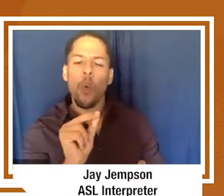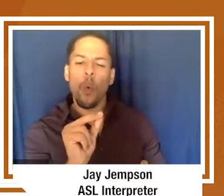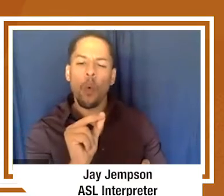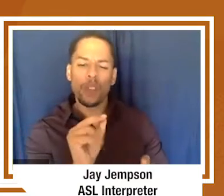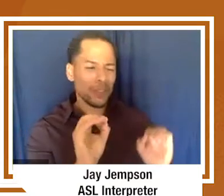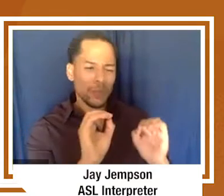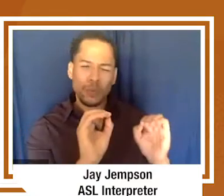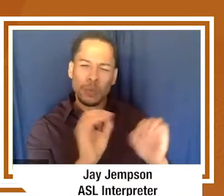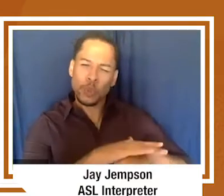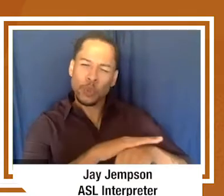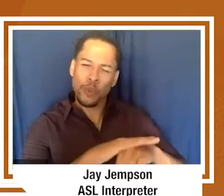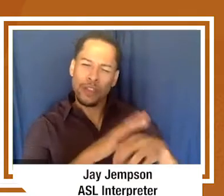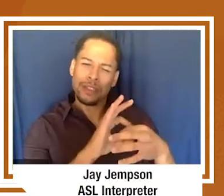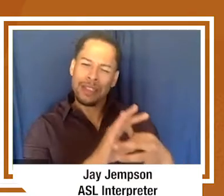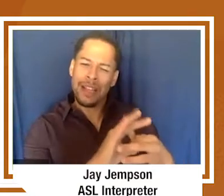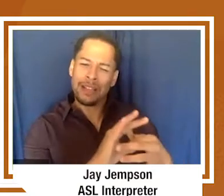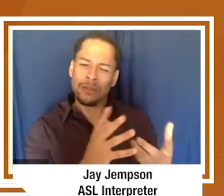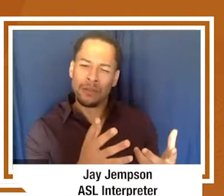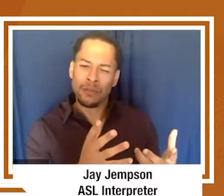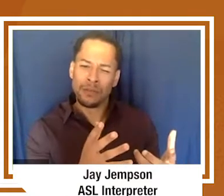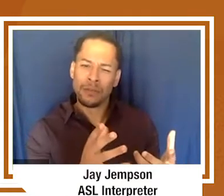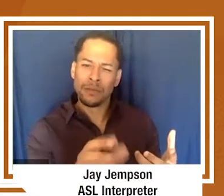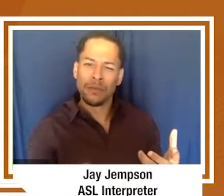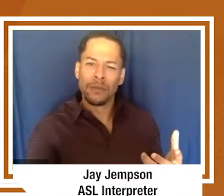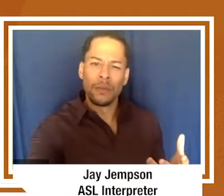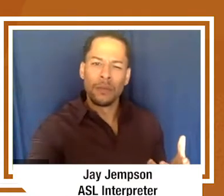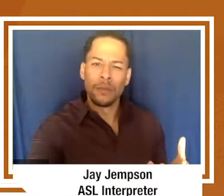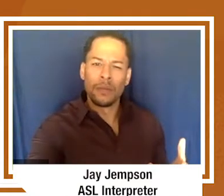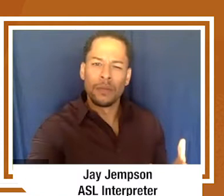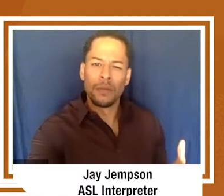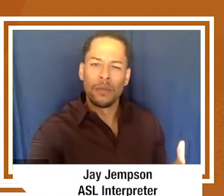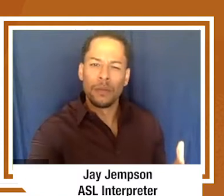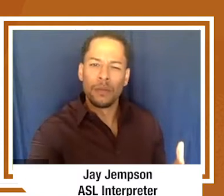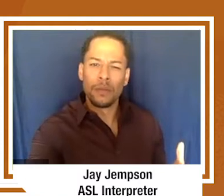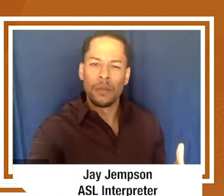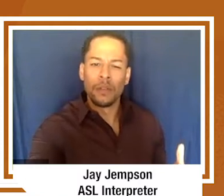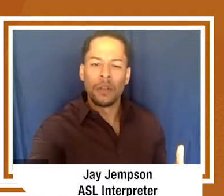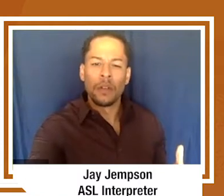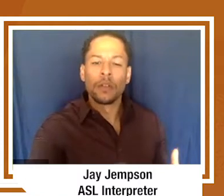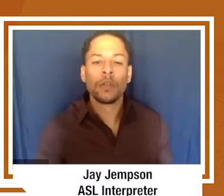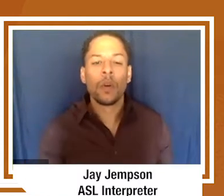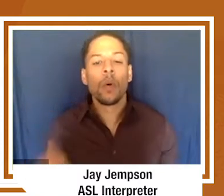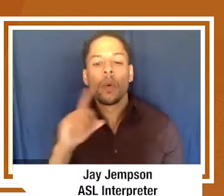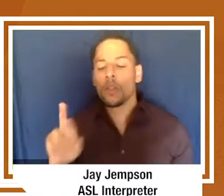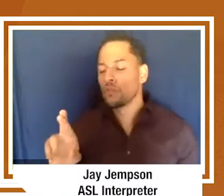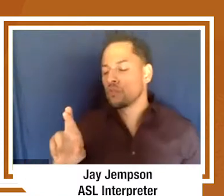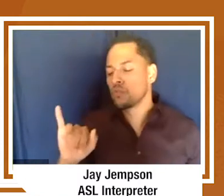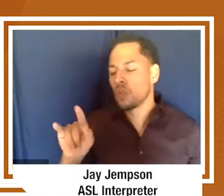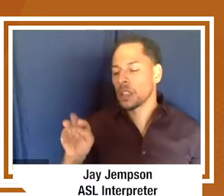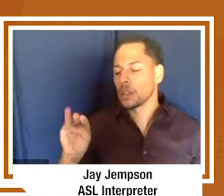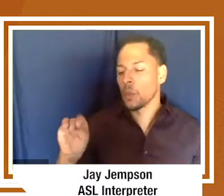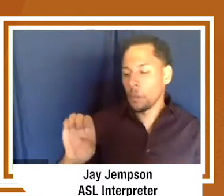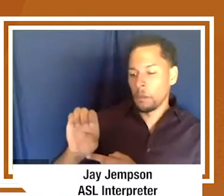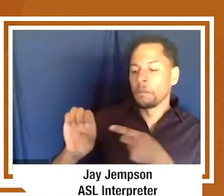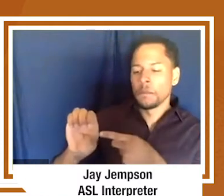human connection to any part of what we do. So with Rhizome, which is an artist